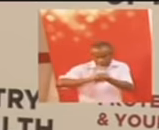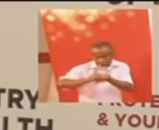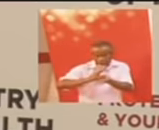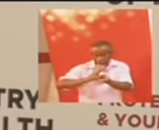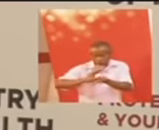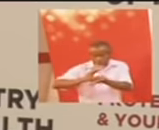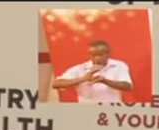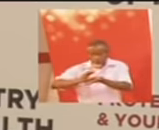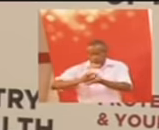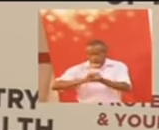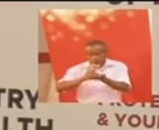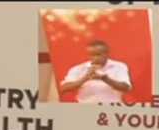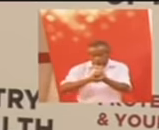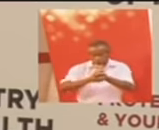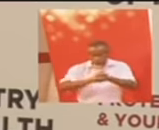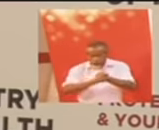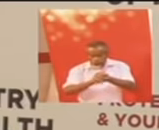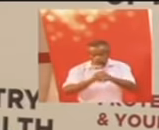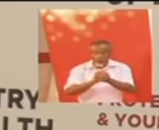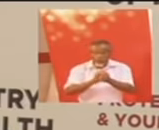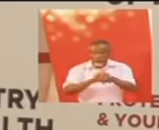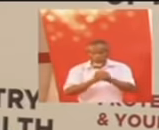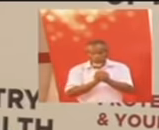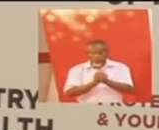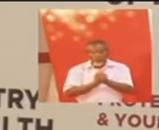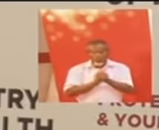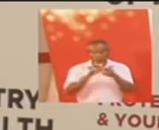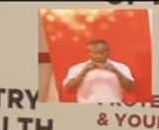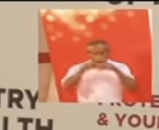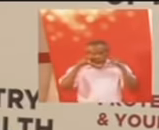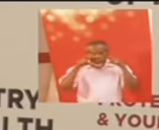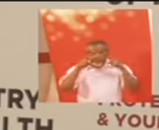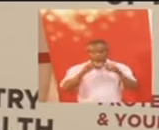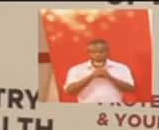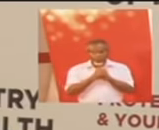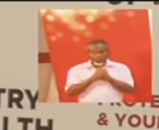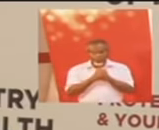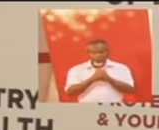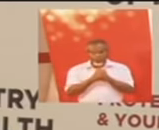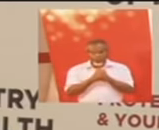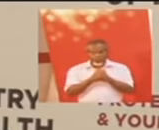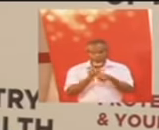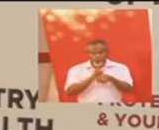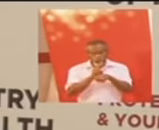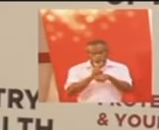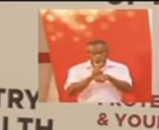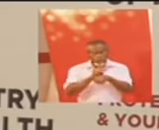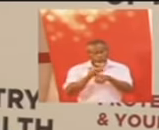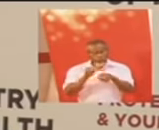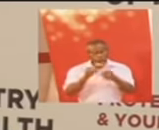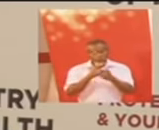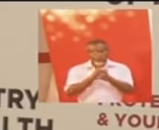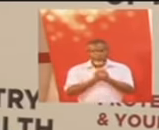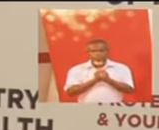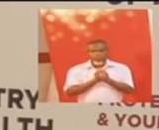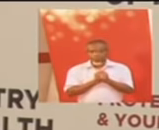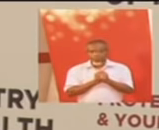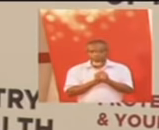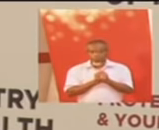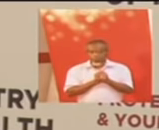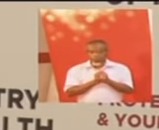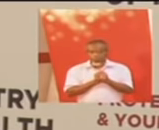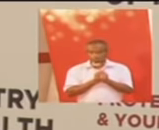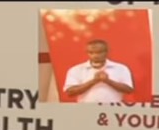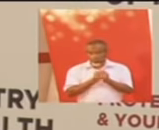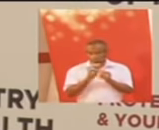and so on. The second question spoke about comorbidities or other medical conditions such as hypertension